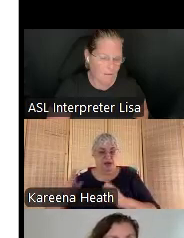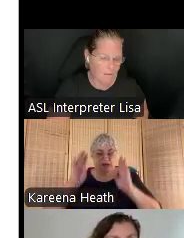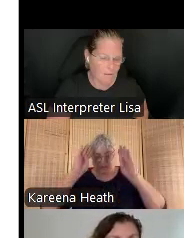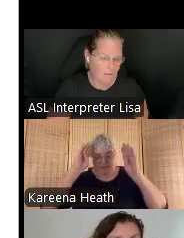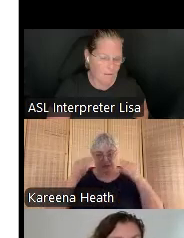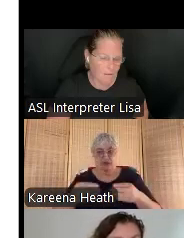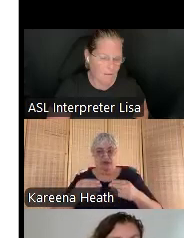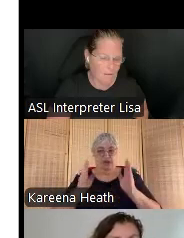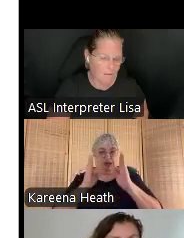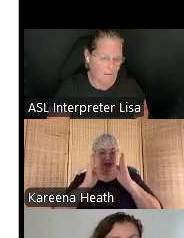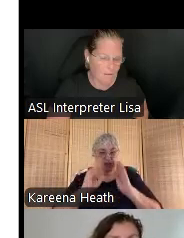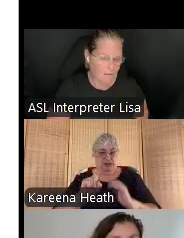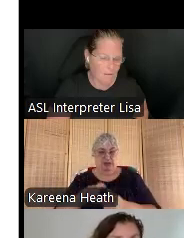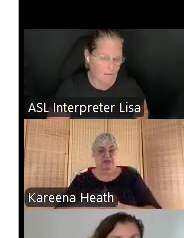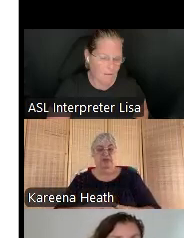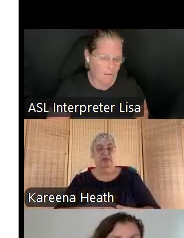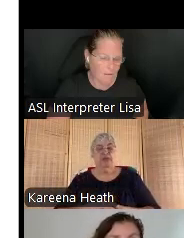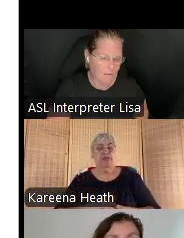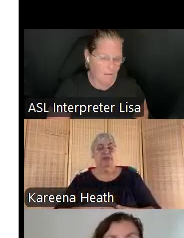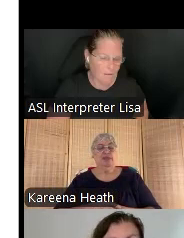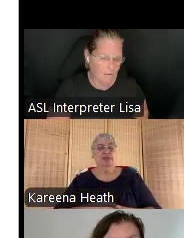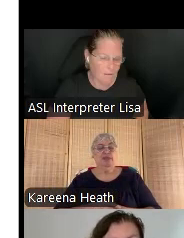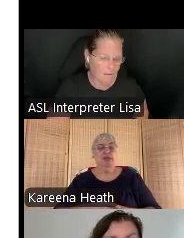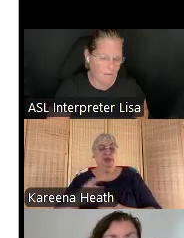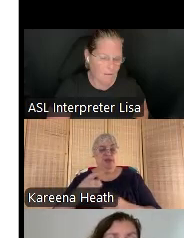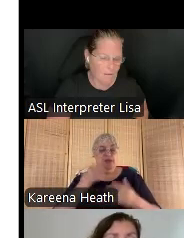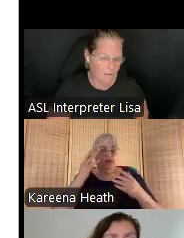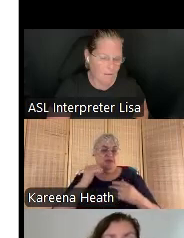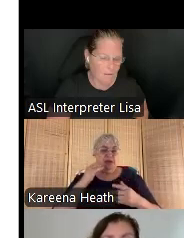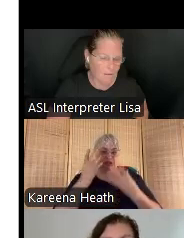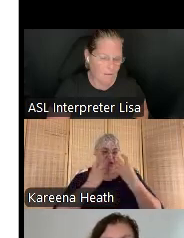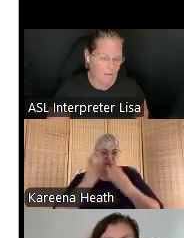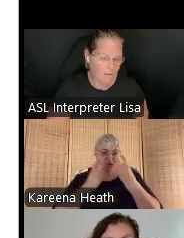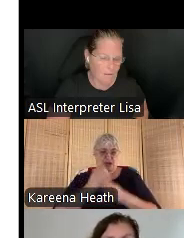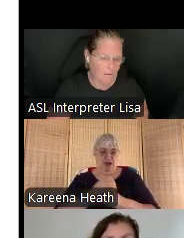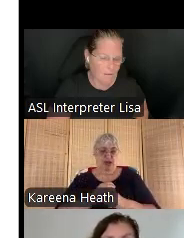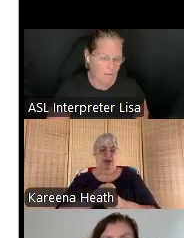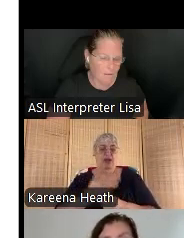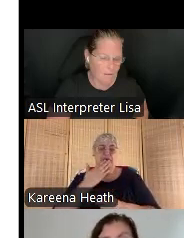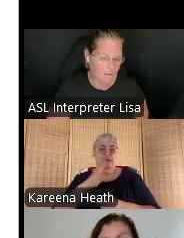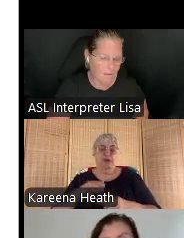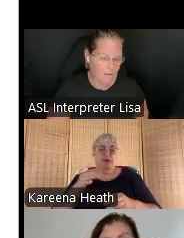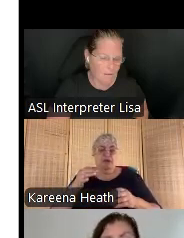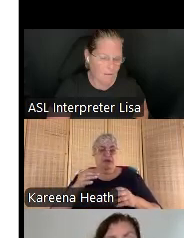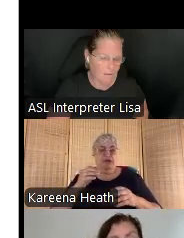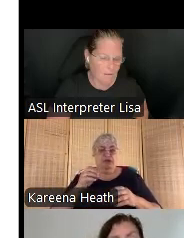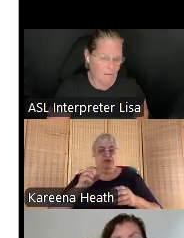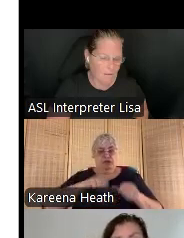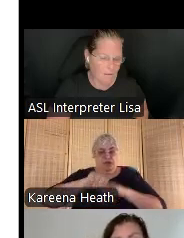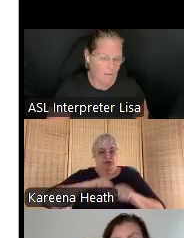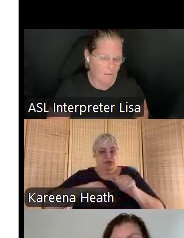or attention? Do you experience irritability, poor social judgment, social